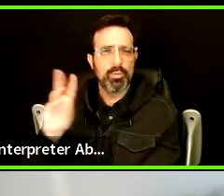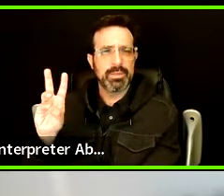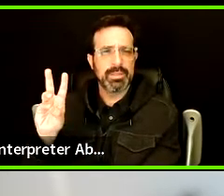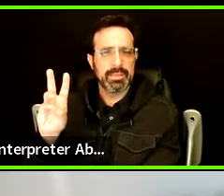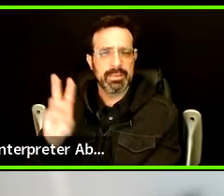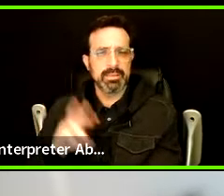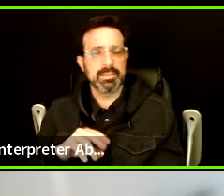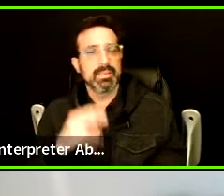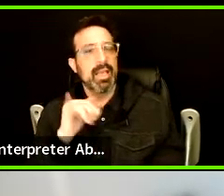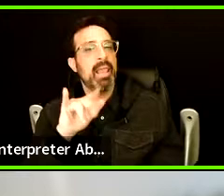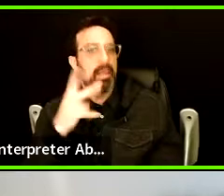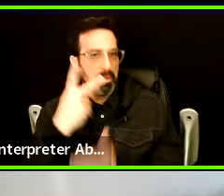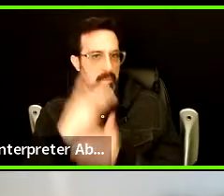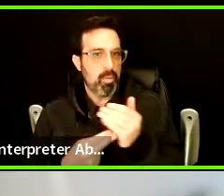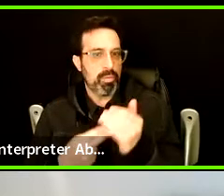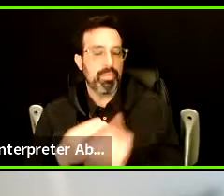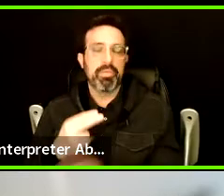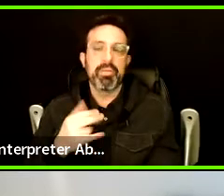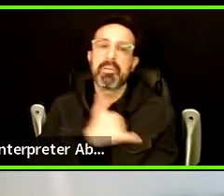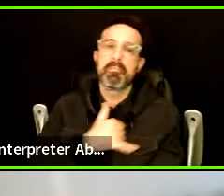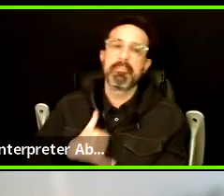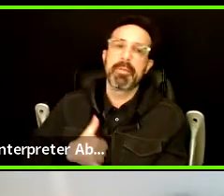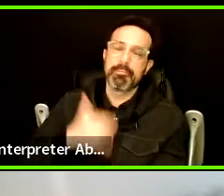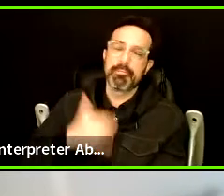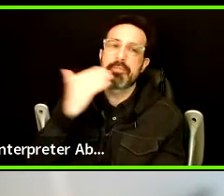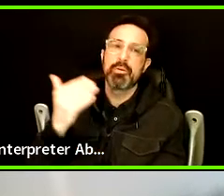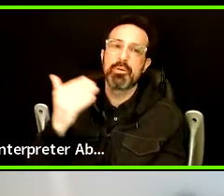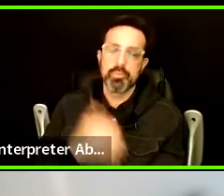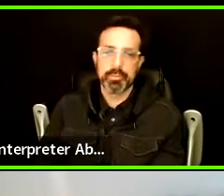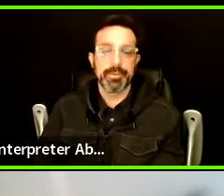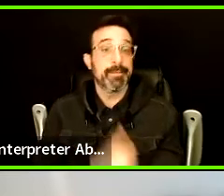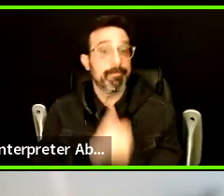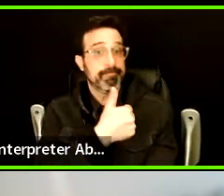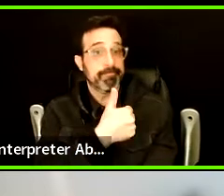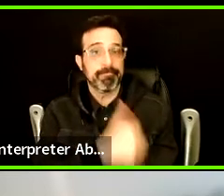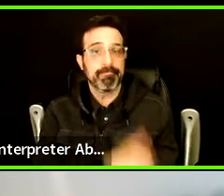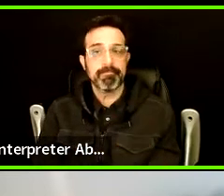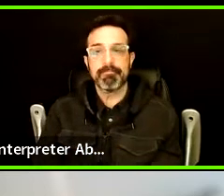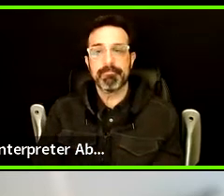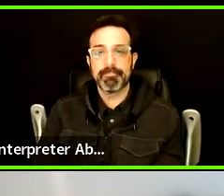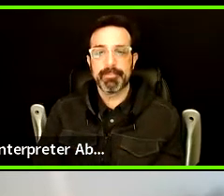Both. Thank you. Absolutely.